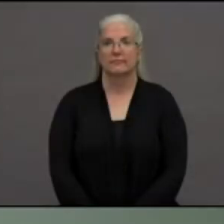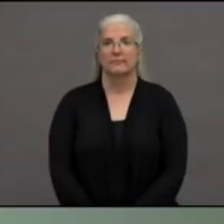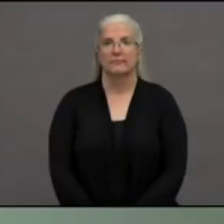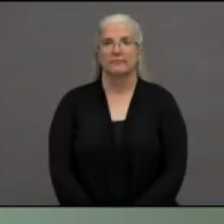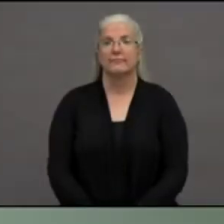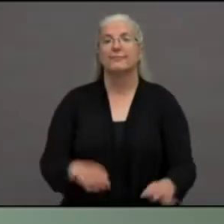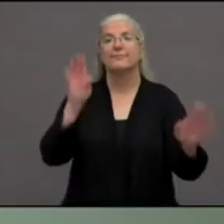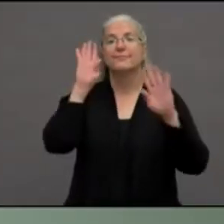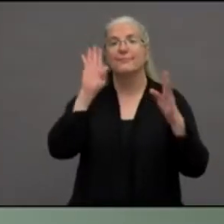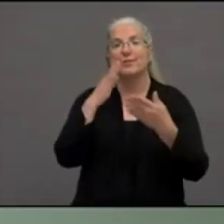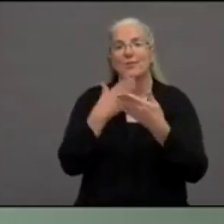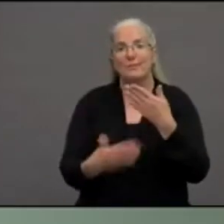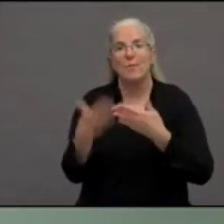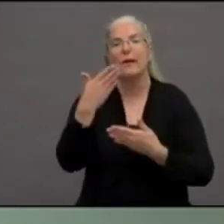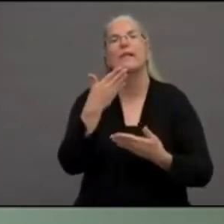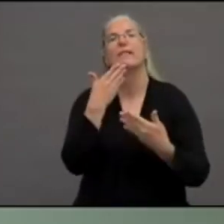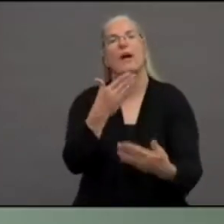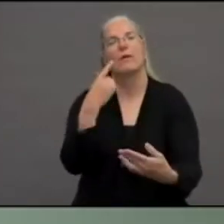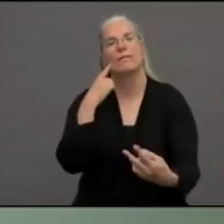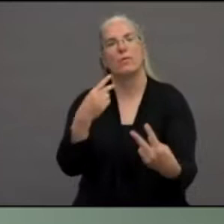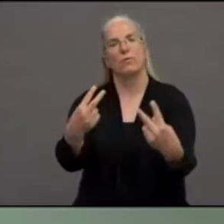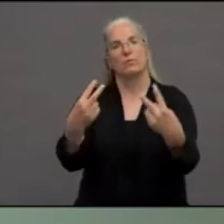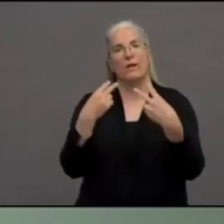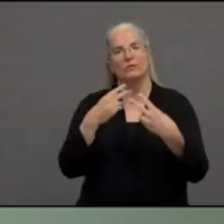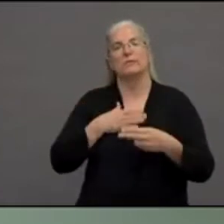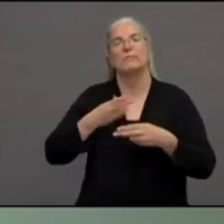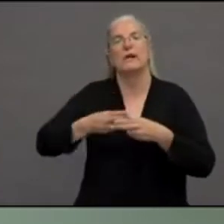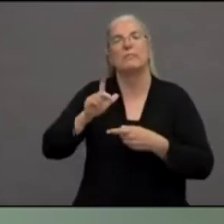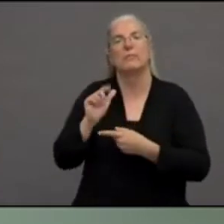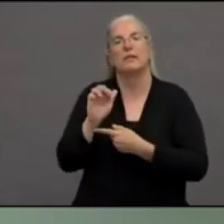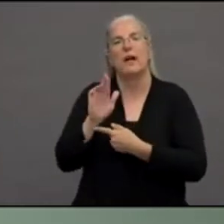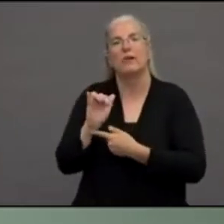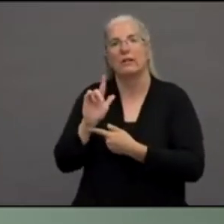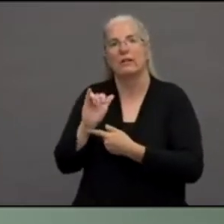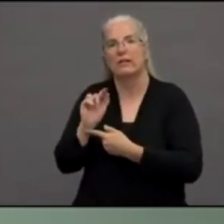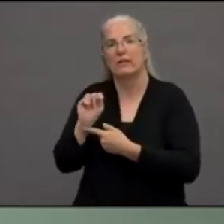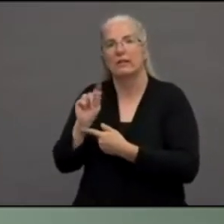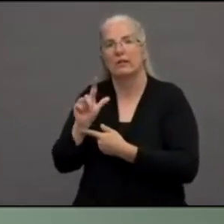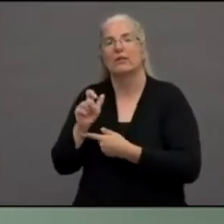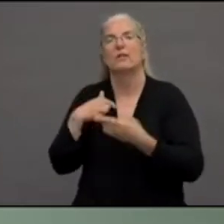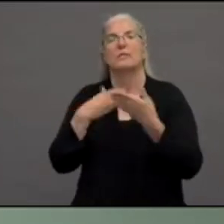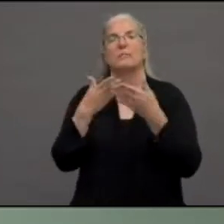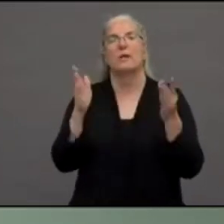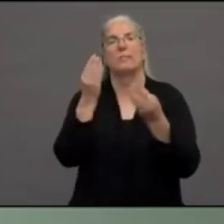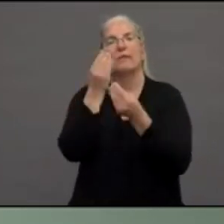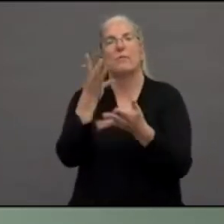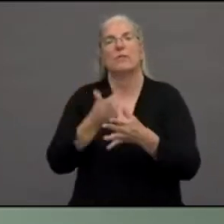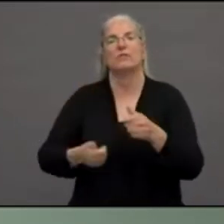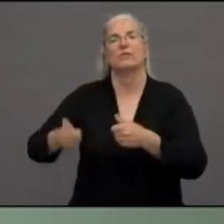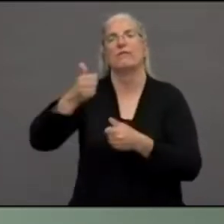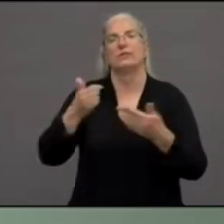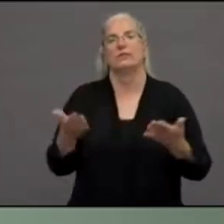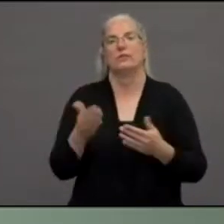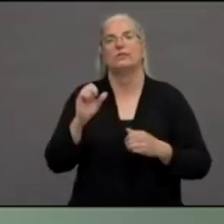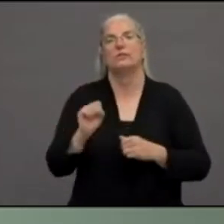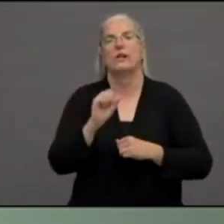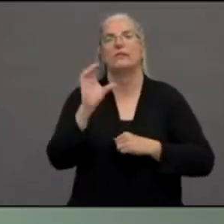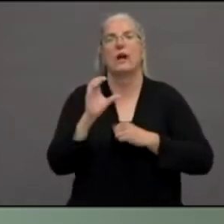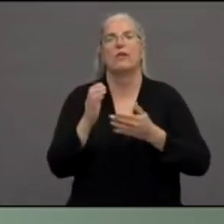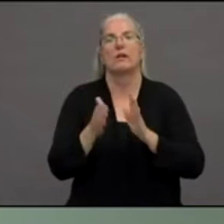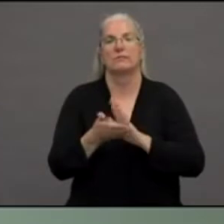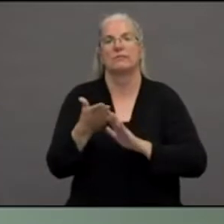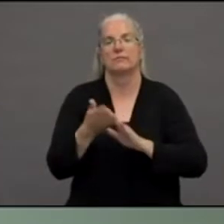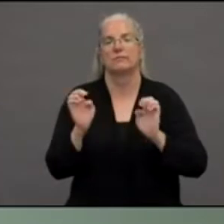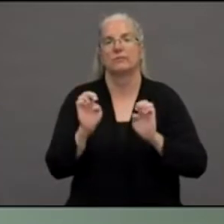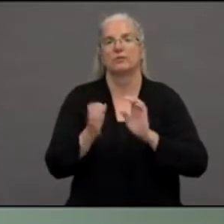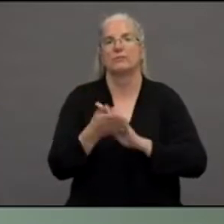Good morning and thank you for joining us, everybody. My name is Larry Little. I'm the Public Information Officer here at the County's Emergency Operations Center. I'm also the